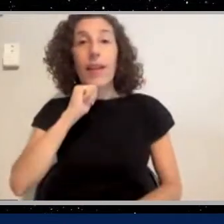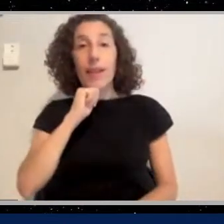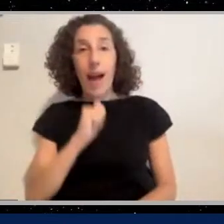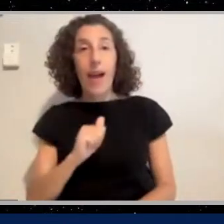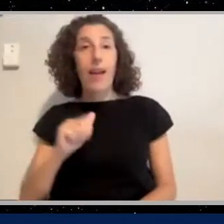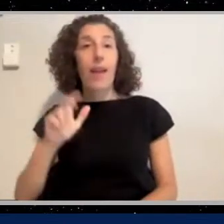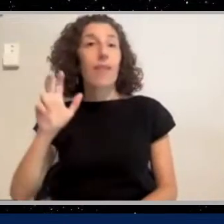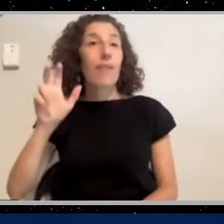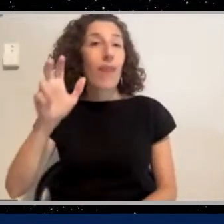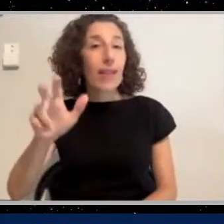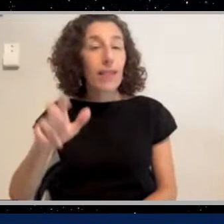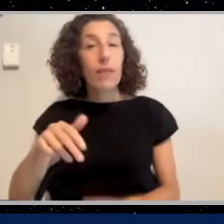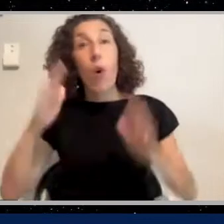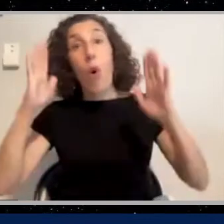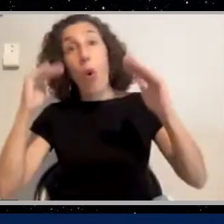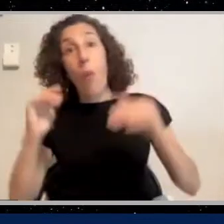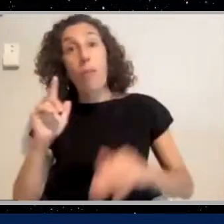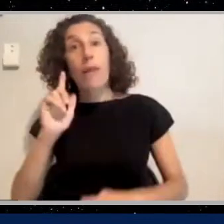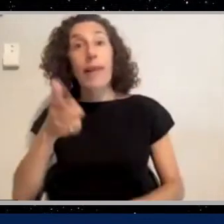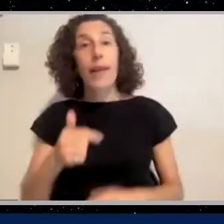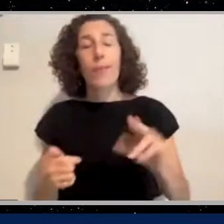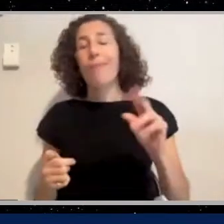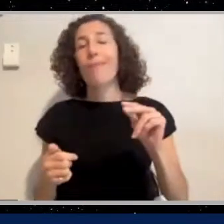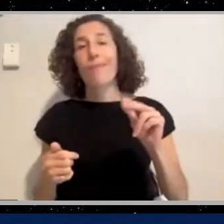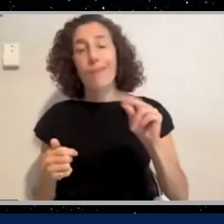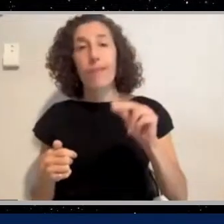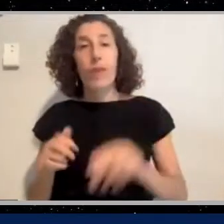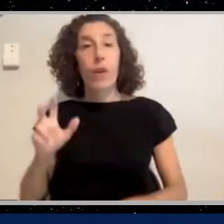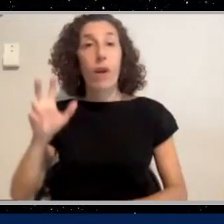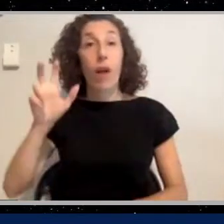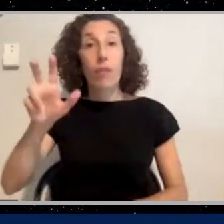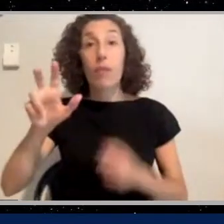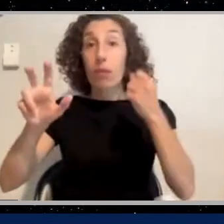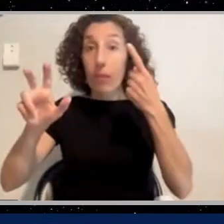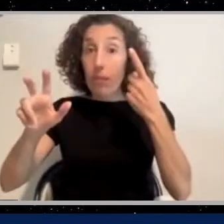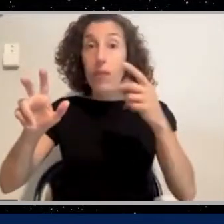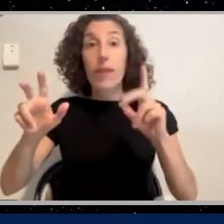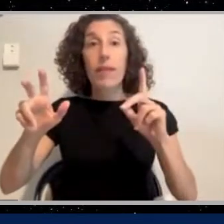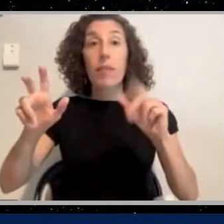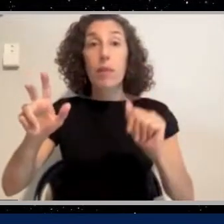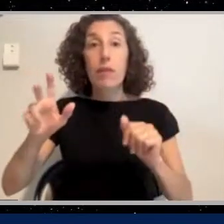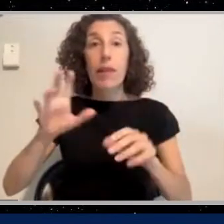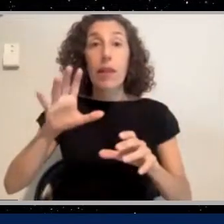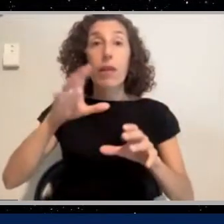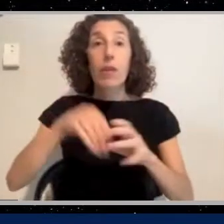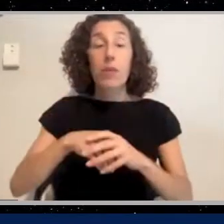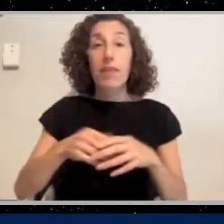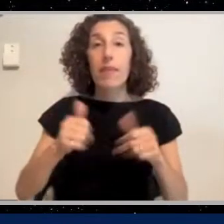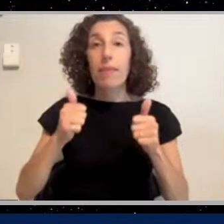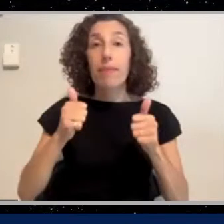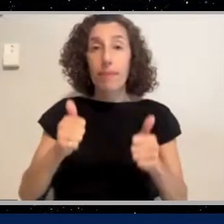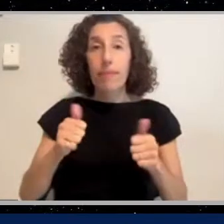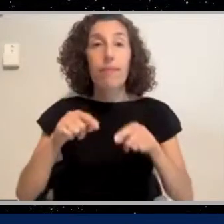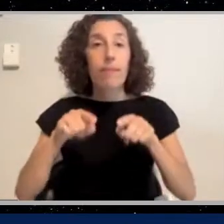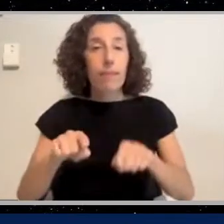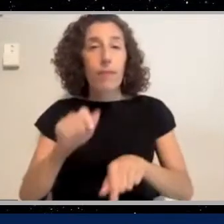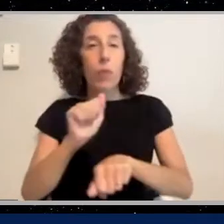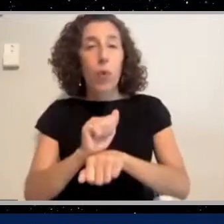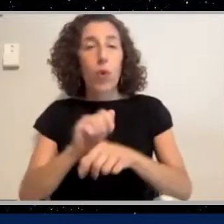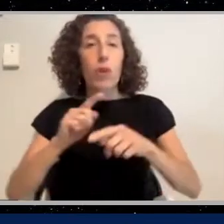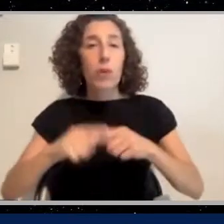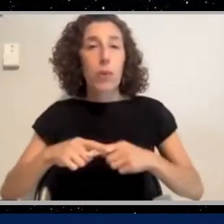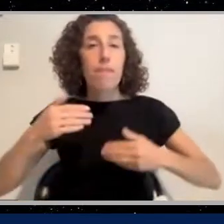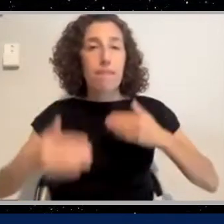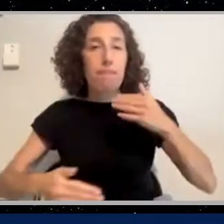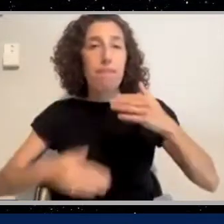down the line for who they bring on as team members, how we convey information to the public, and so